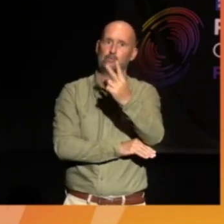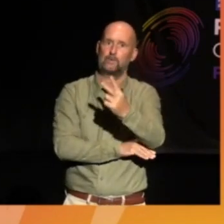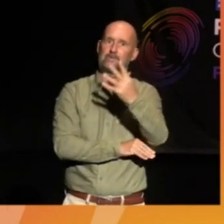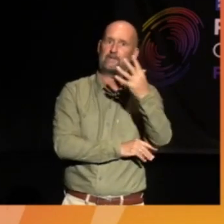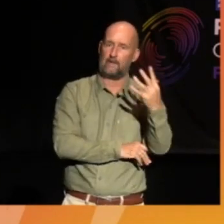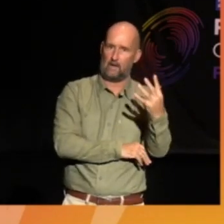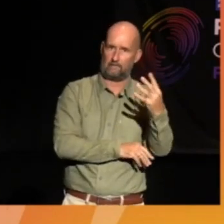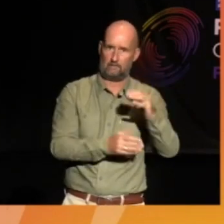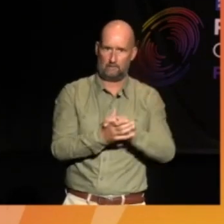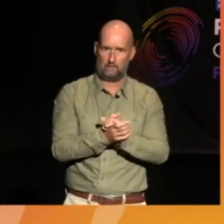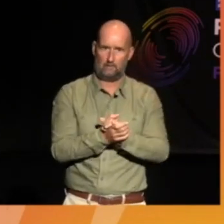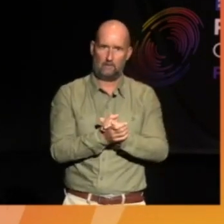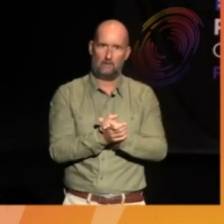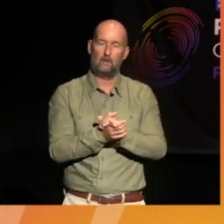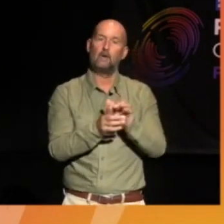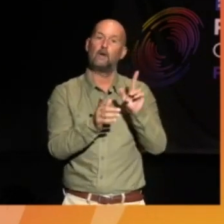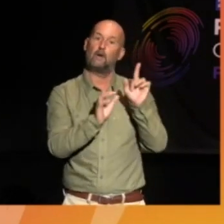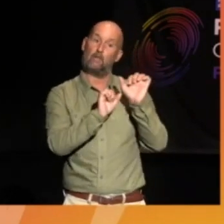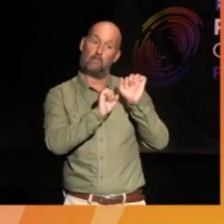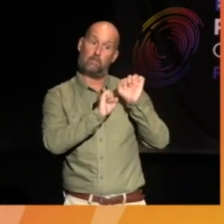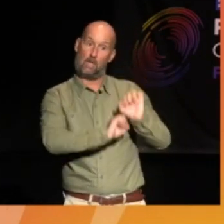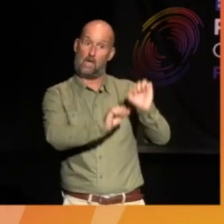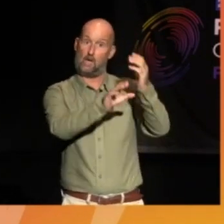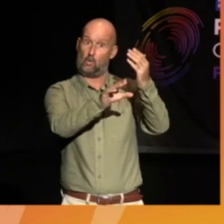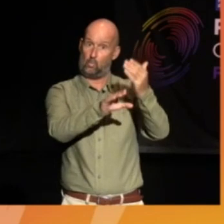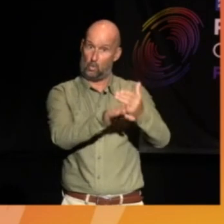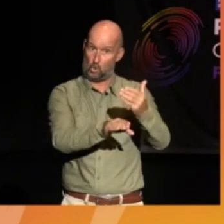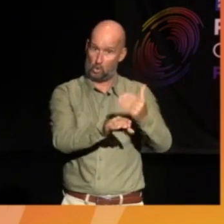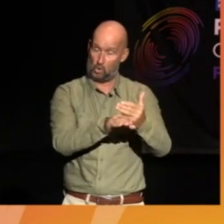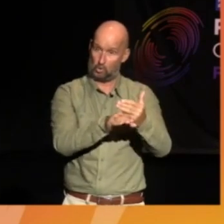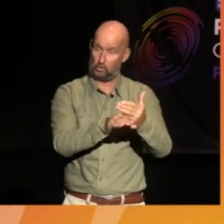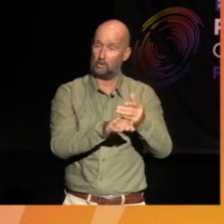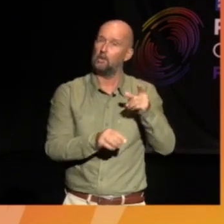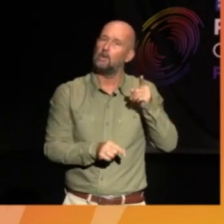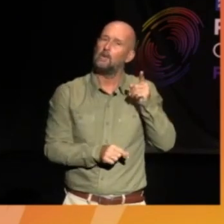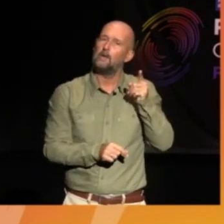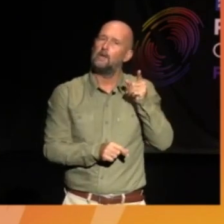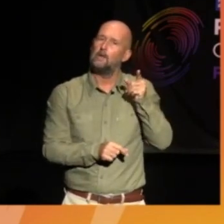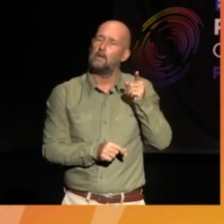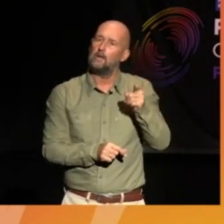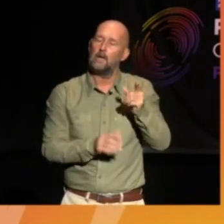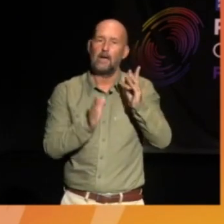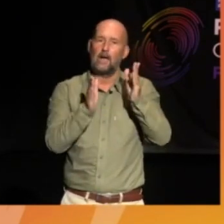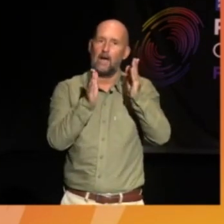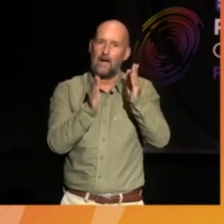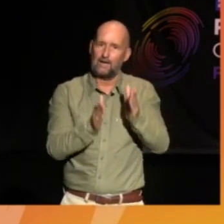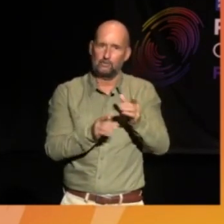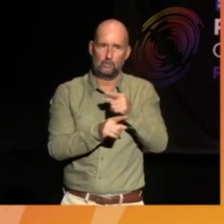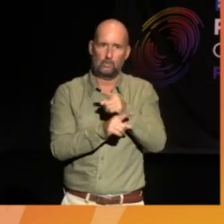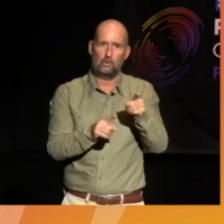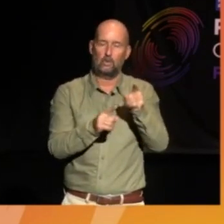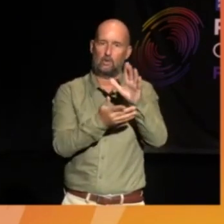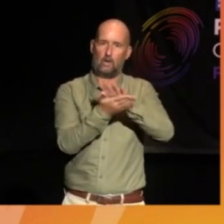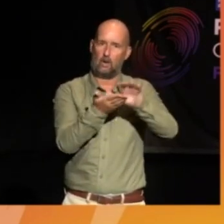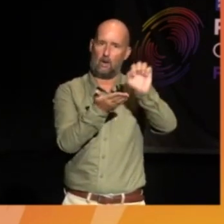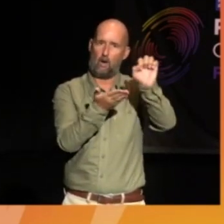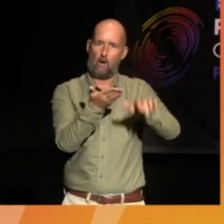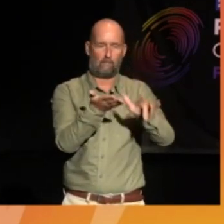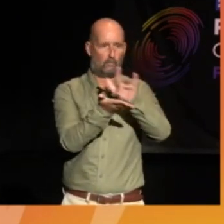labor, slavery, trafficking, etc. So that has to be eradicated by 2025,